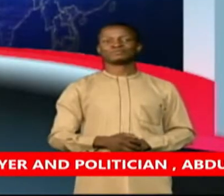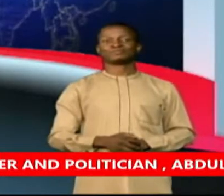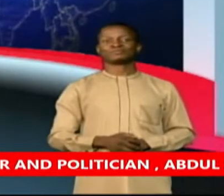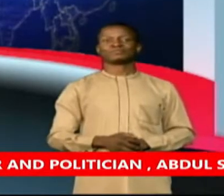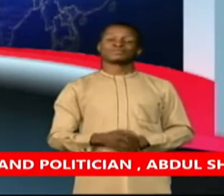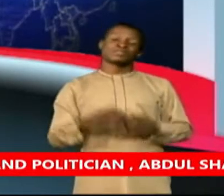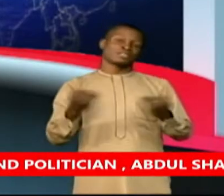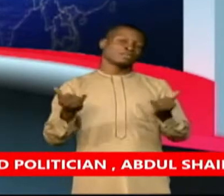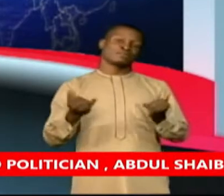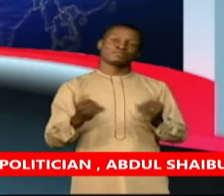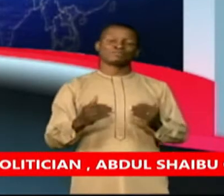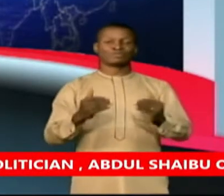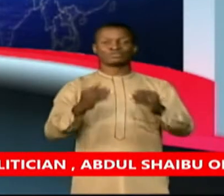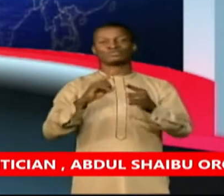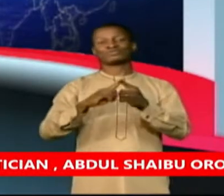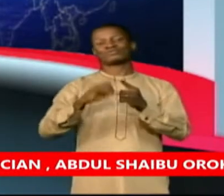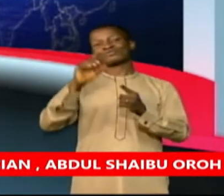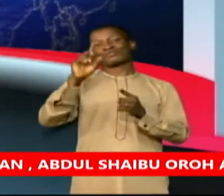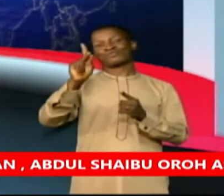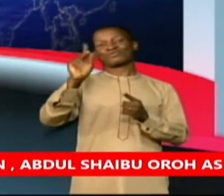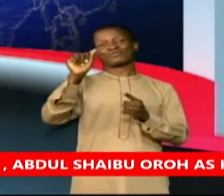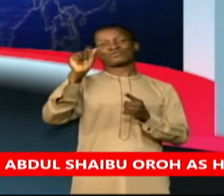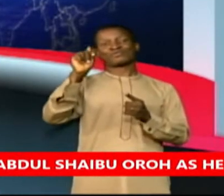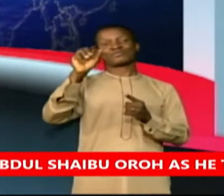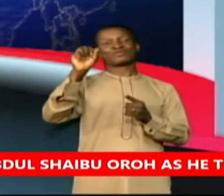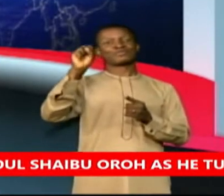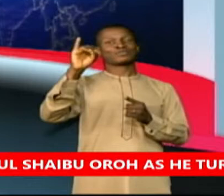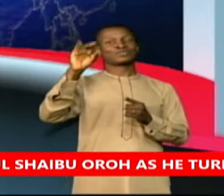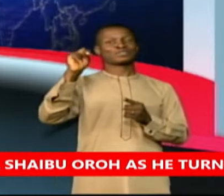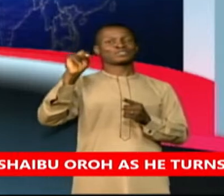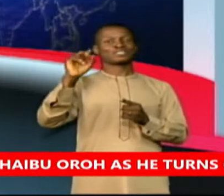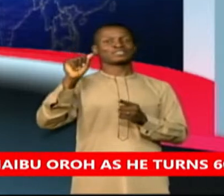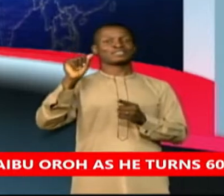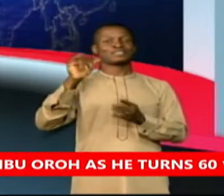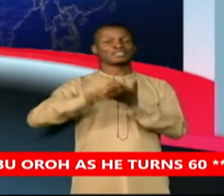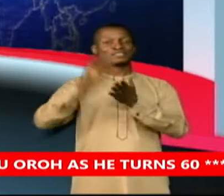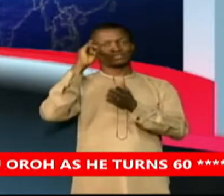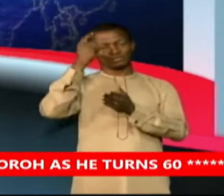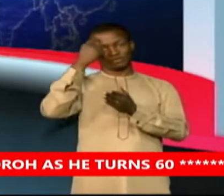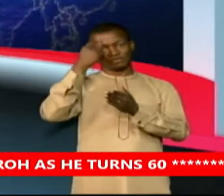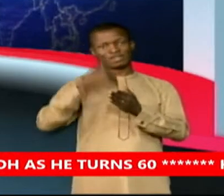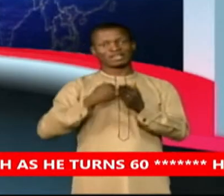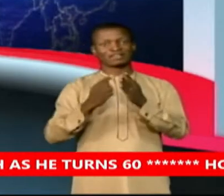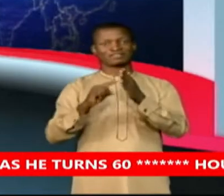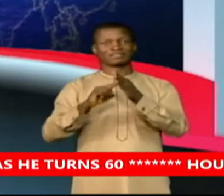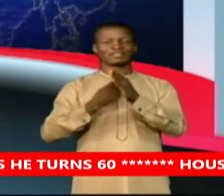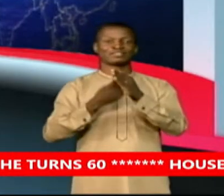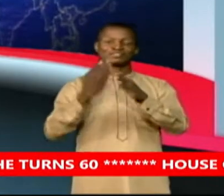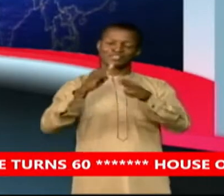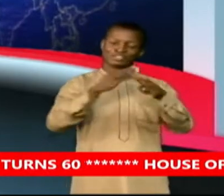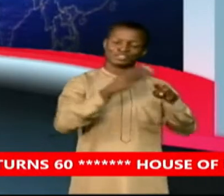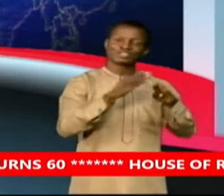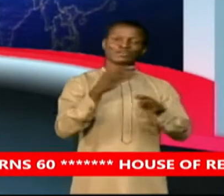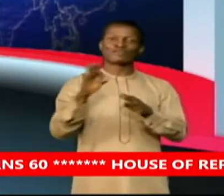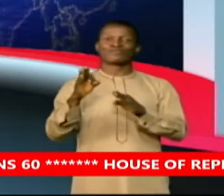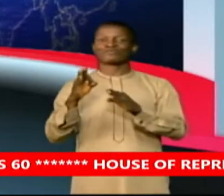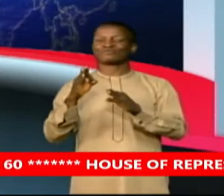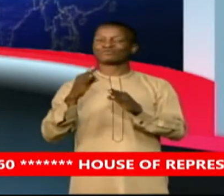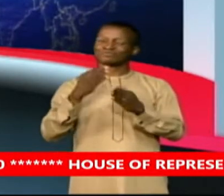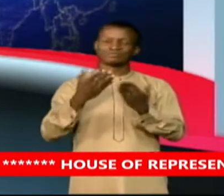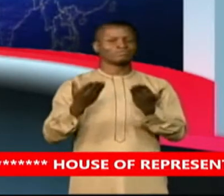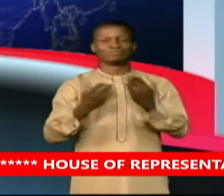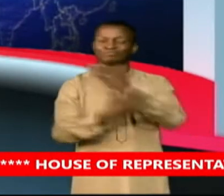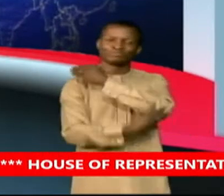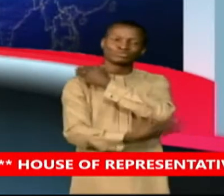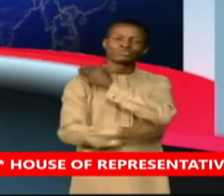Let's now move to Katsina State, where Governor Aminu Masari has flagged off the distribution of COVID-19 palliatives to vulnerable households